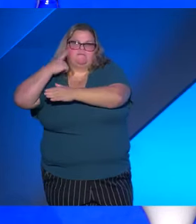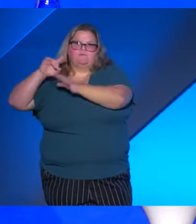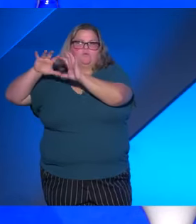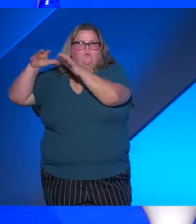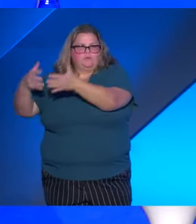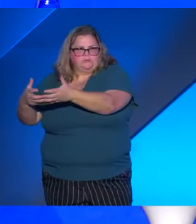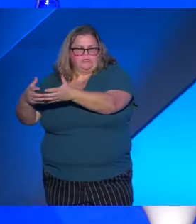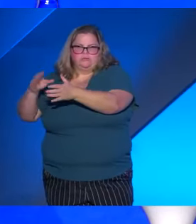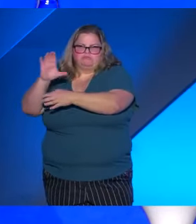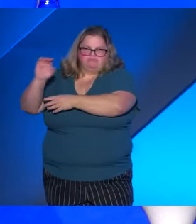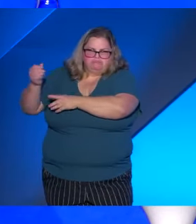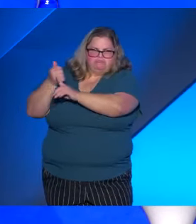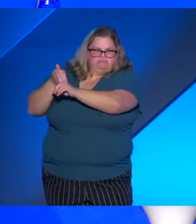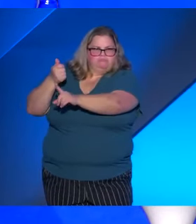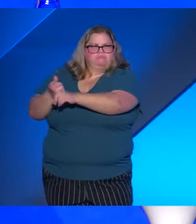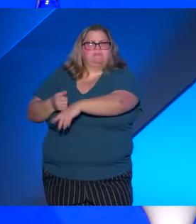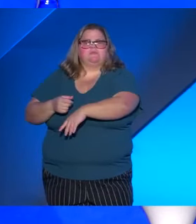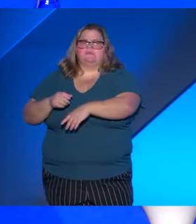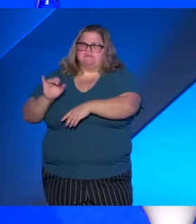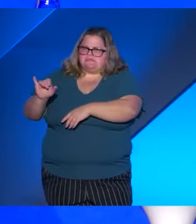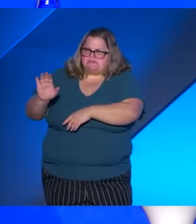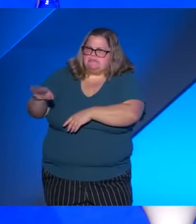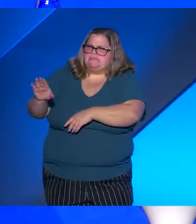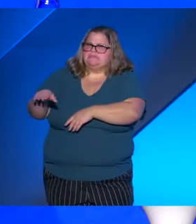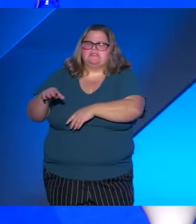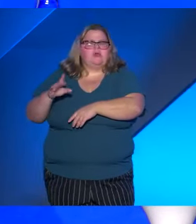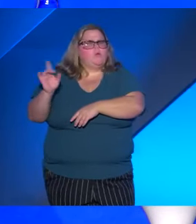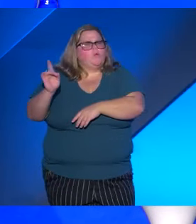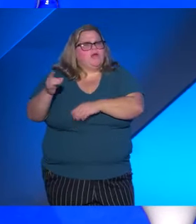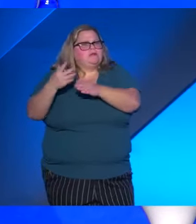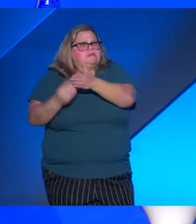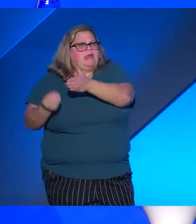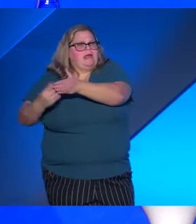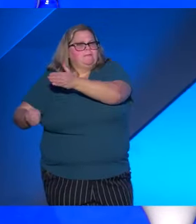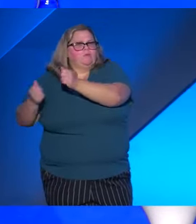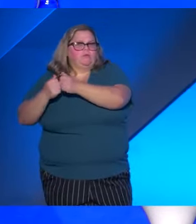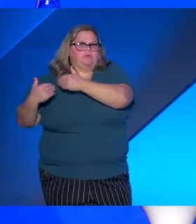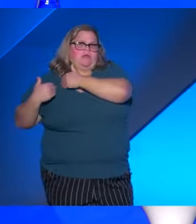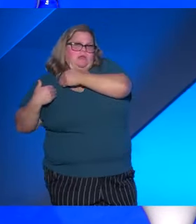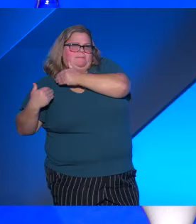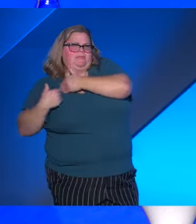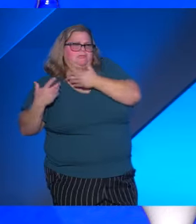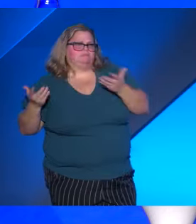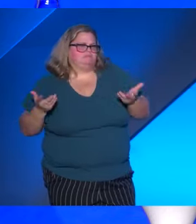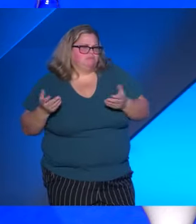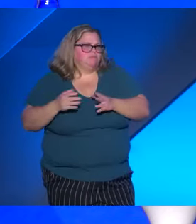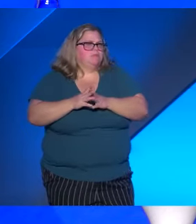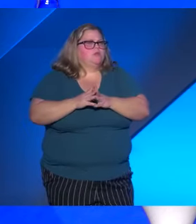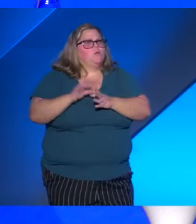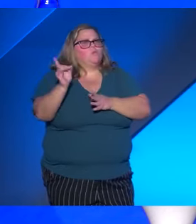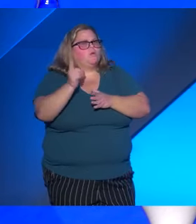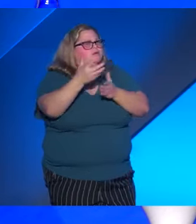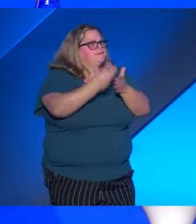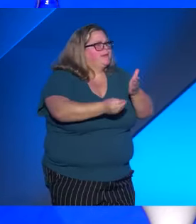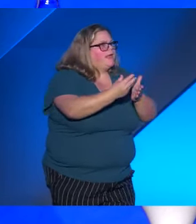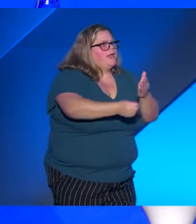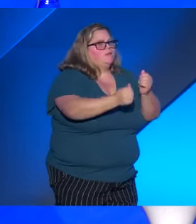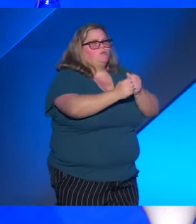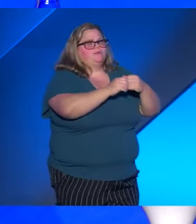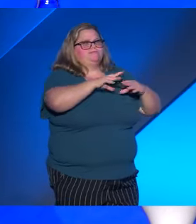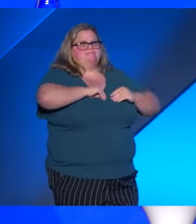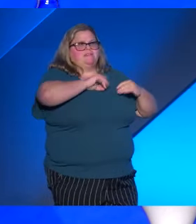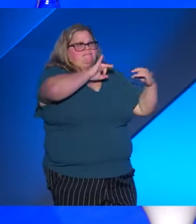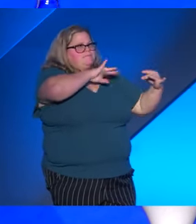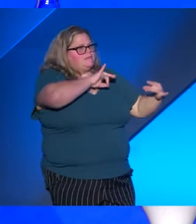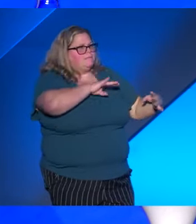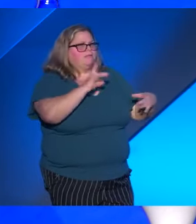to uncover where there are gaps in accountability, where there are gaps in being able to take feedback, for